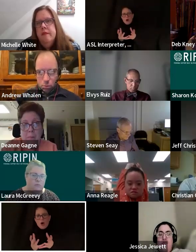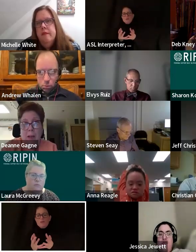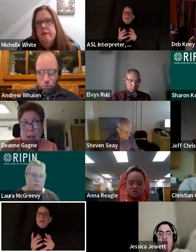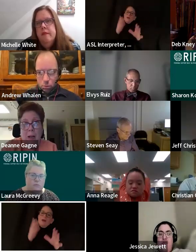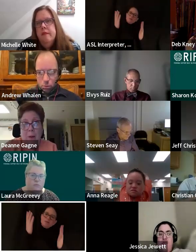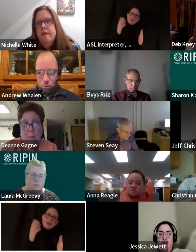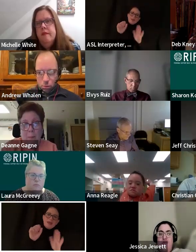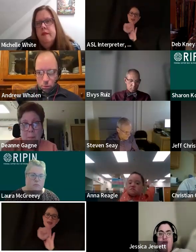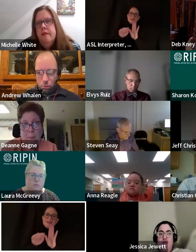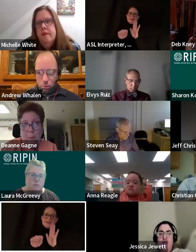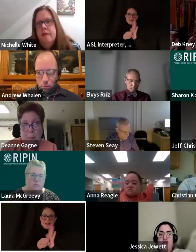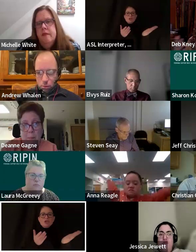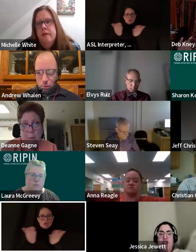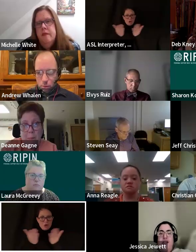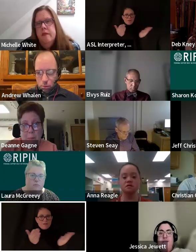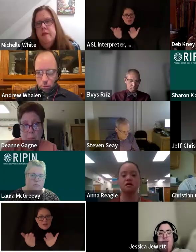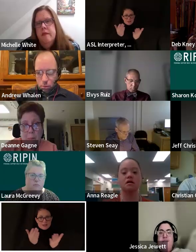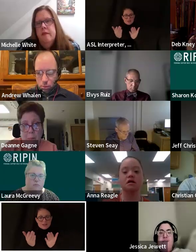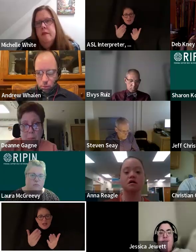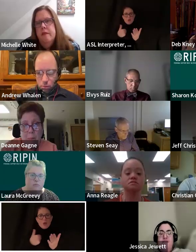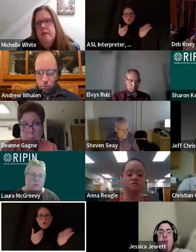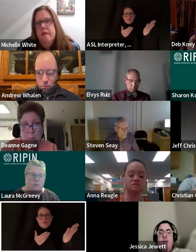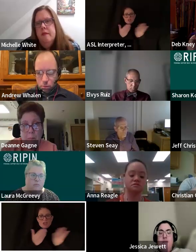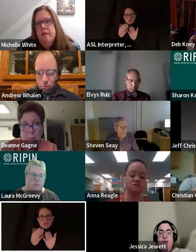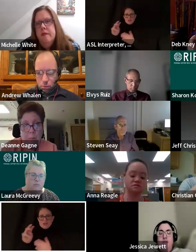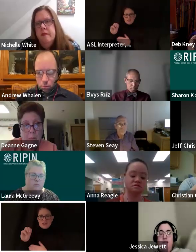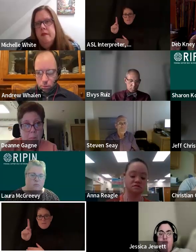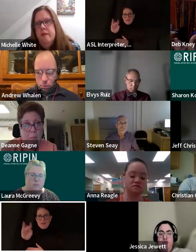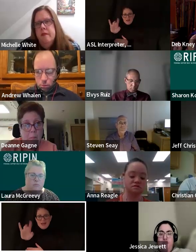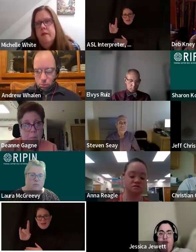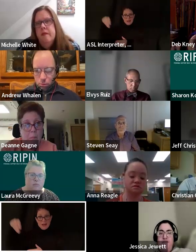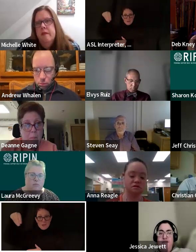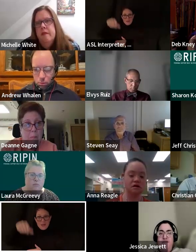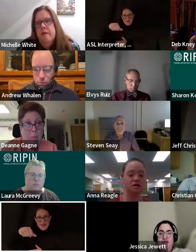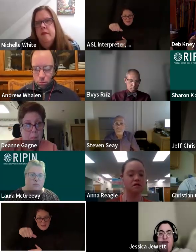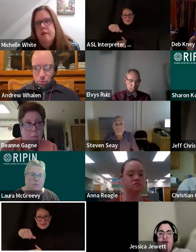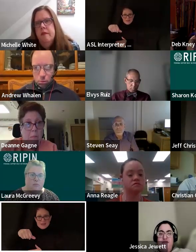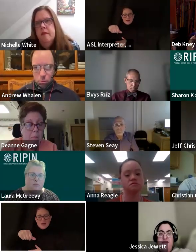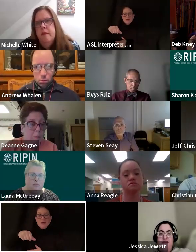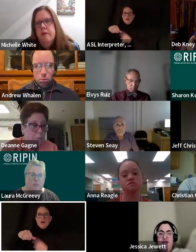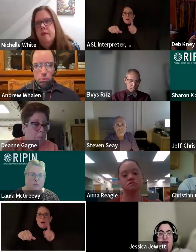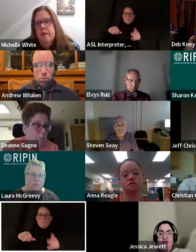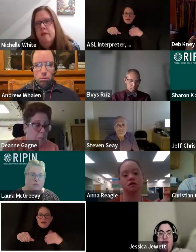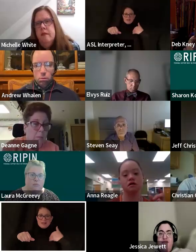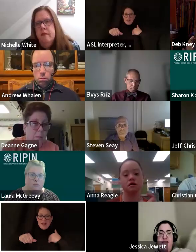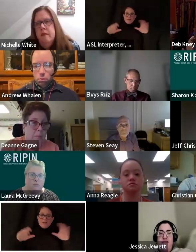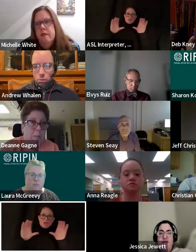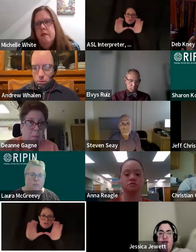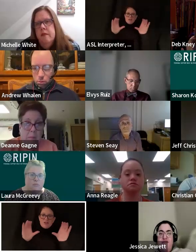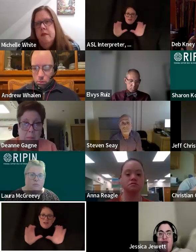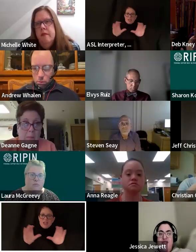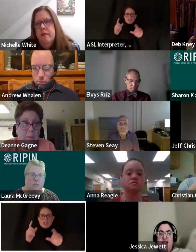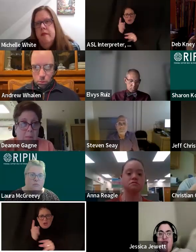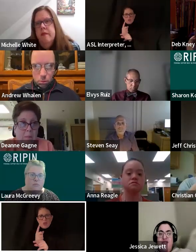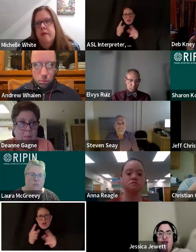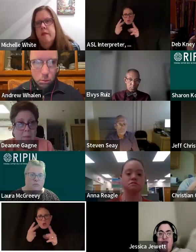state, it's a service, and when you have services that Medicaid pays for to be reimbursed, there's got to be like certification. Is that the right